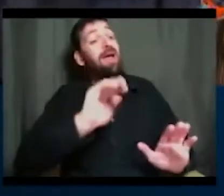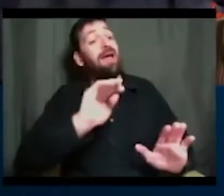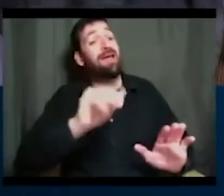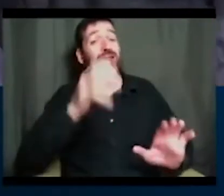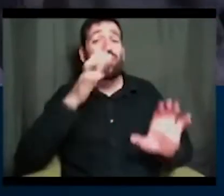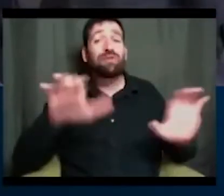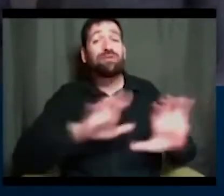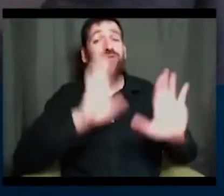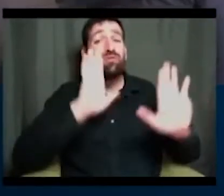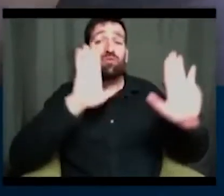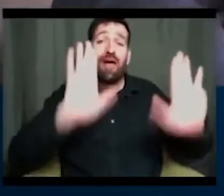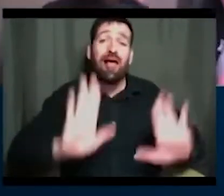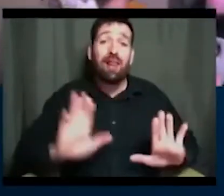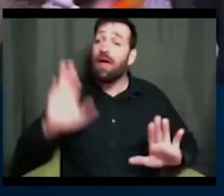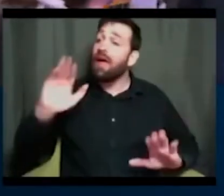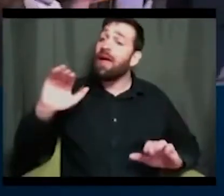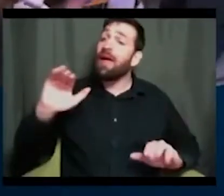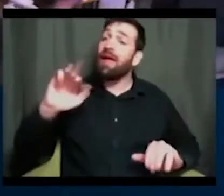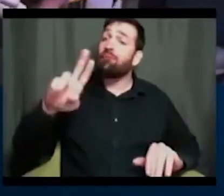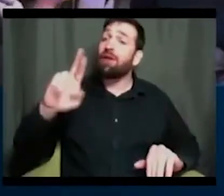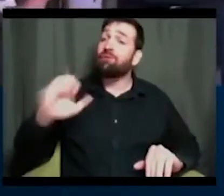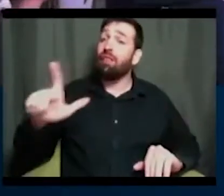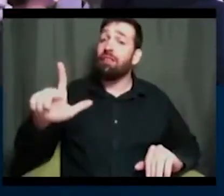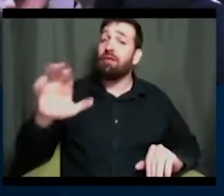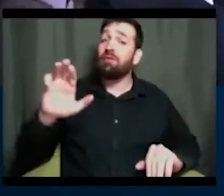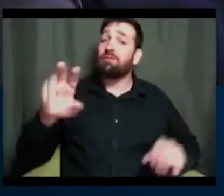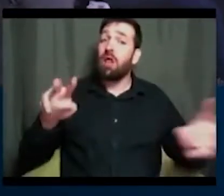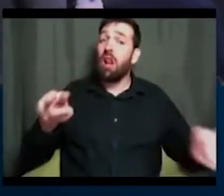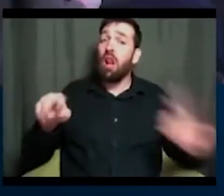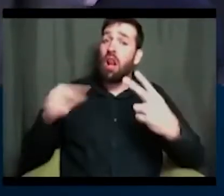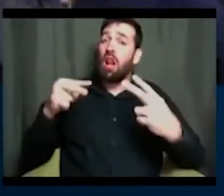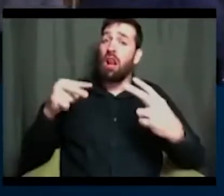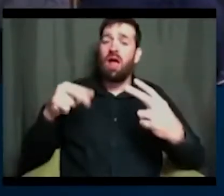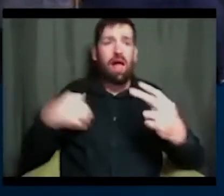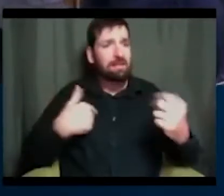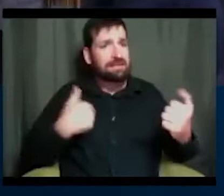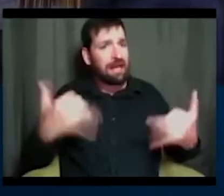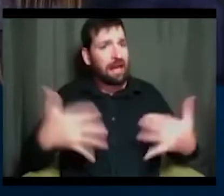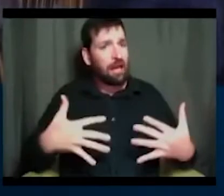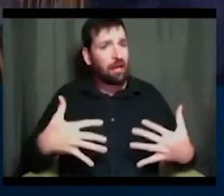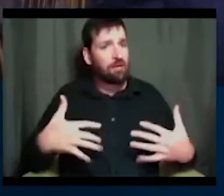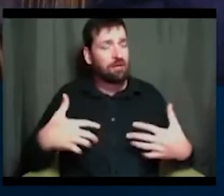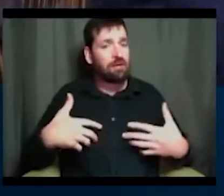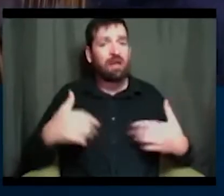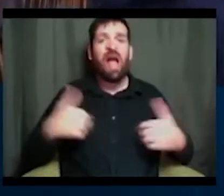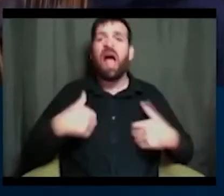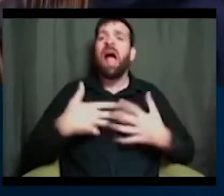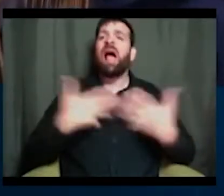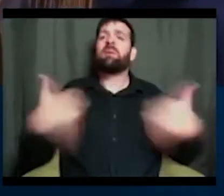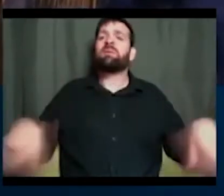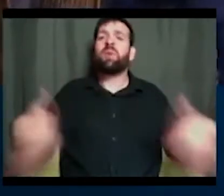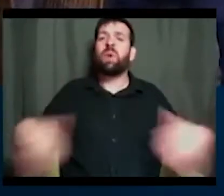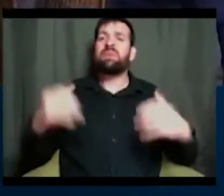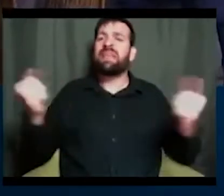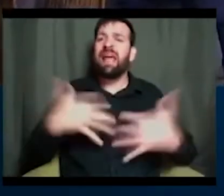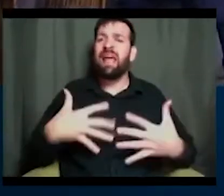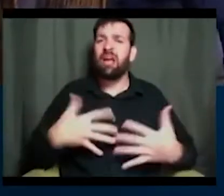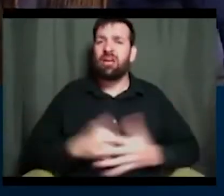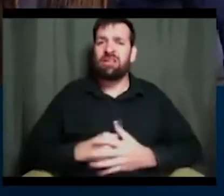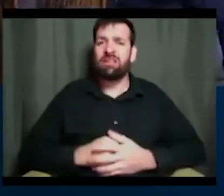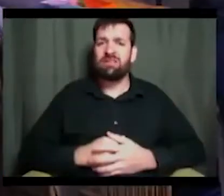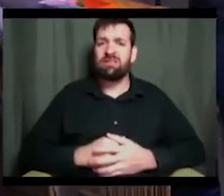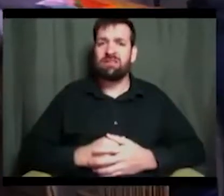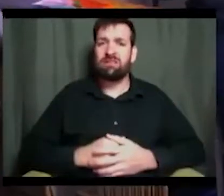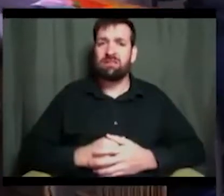Hey, Russell. Hey, Russell. Russell, look at Dr. Lewis. Scared. It's okay, I'm Russell. so scared. Russell. Remember you said you would listen to your